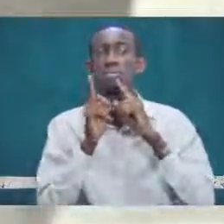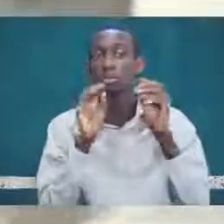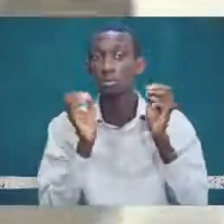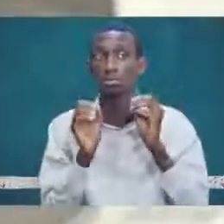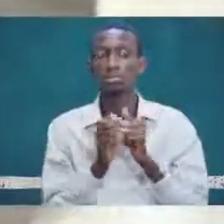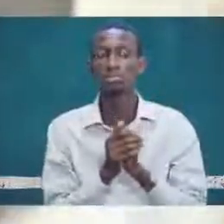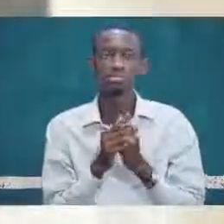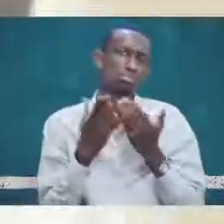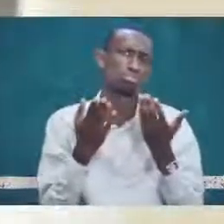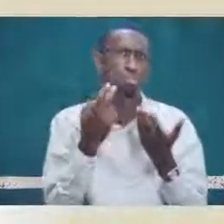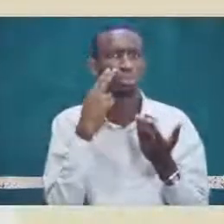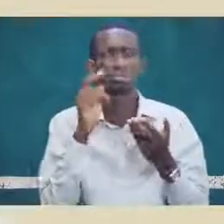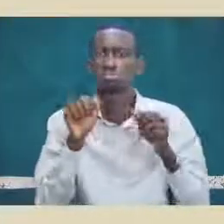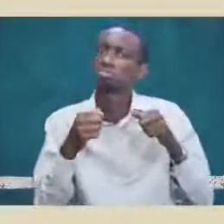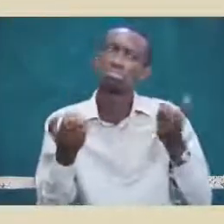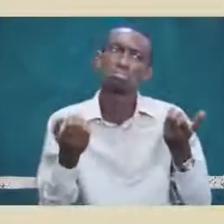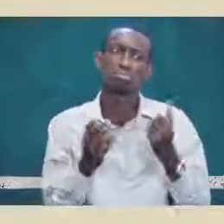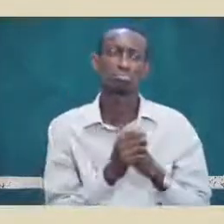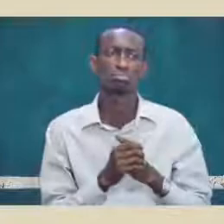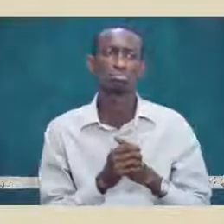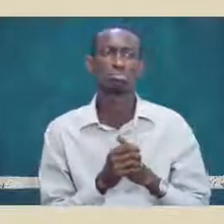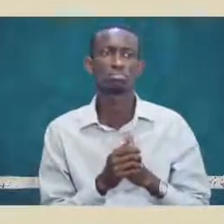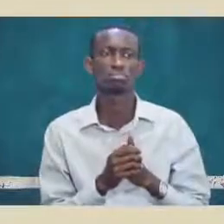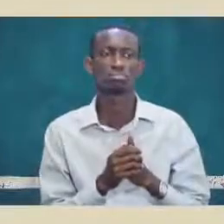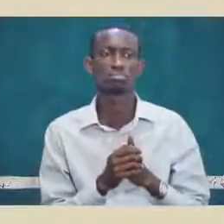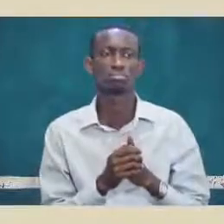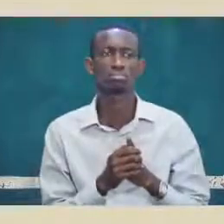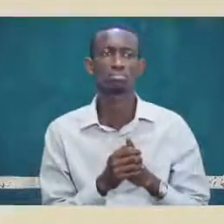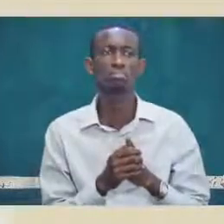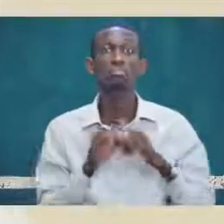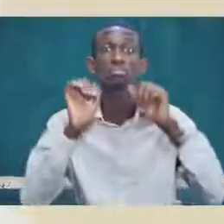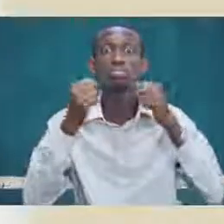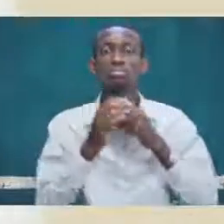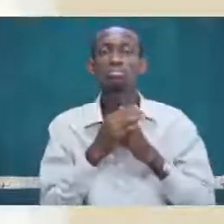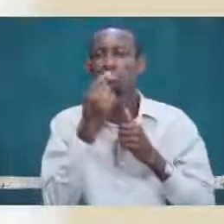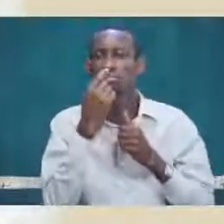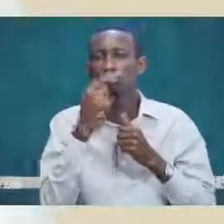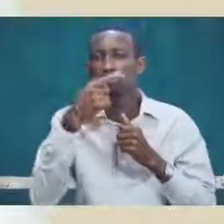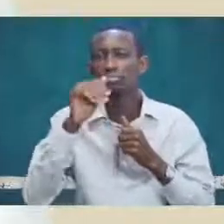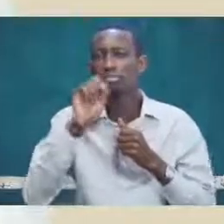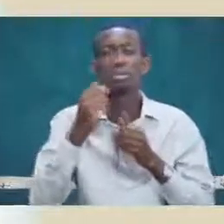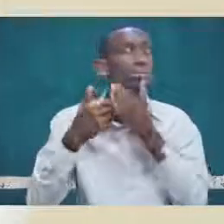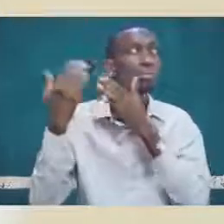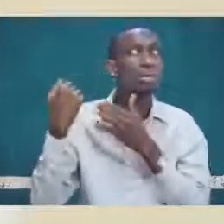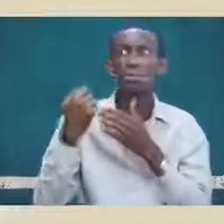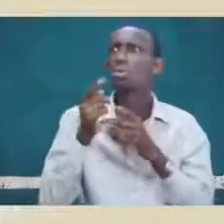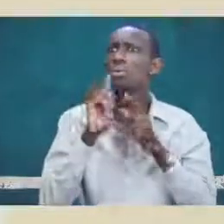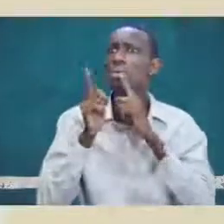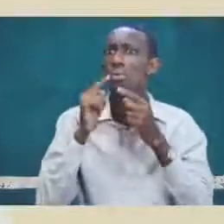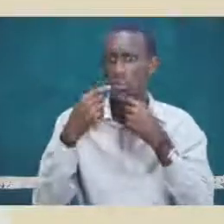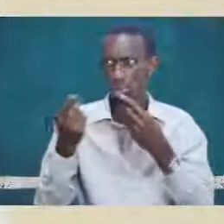so we will not be able, maybe we can test the gas, because the other one was very clear, it was